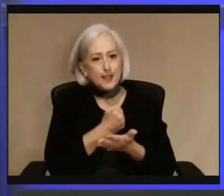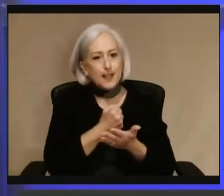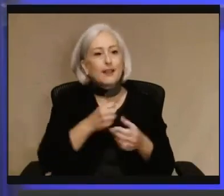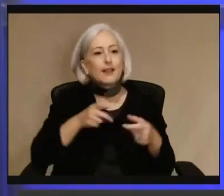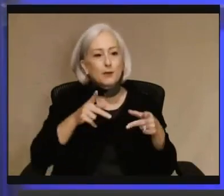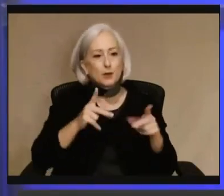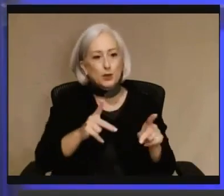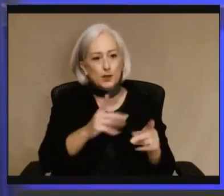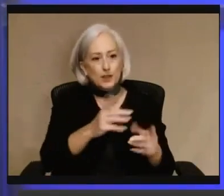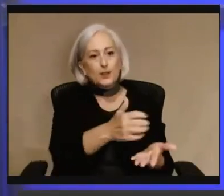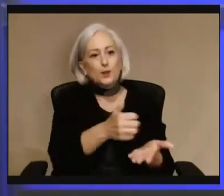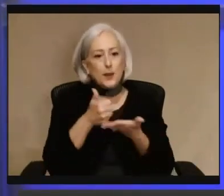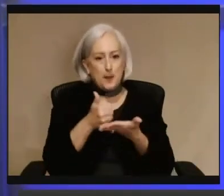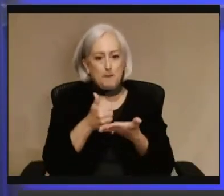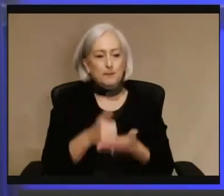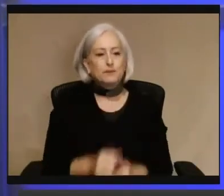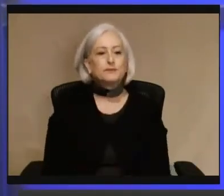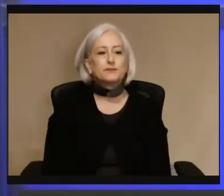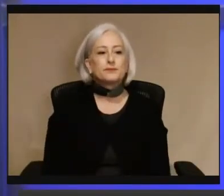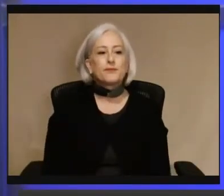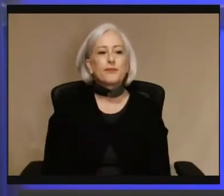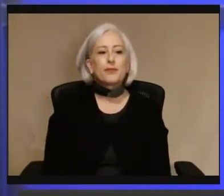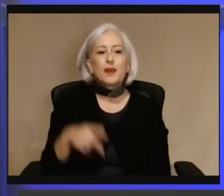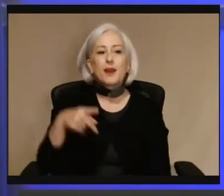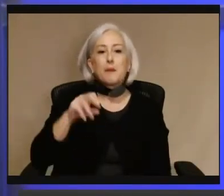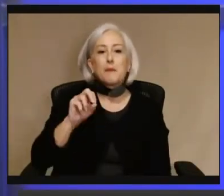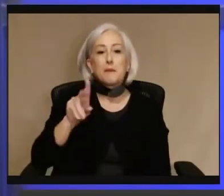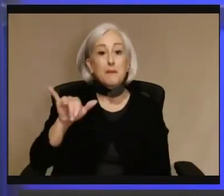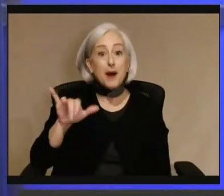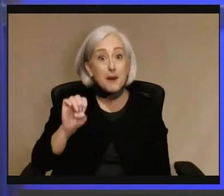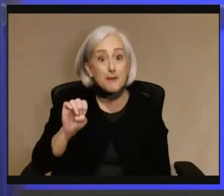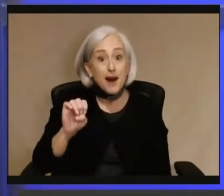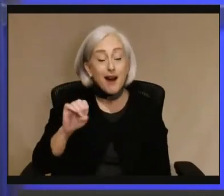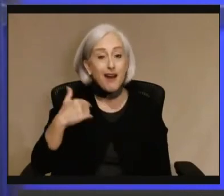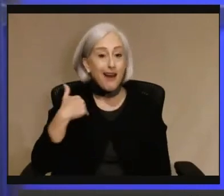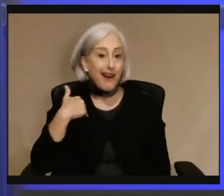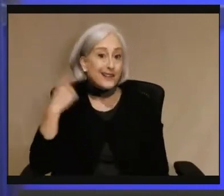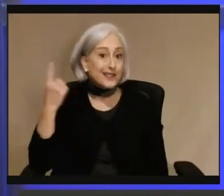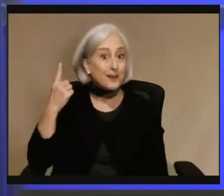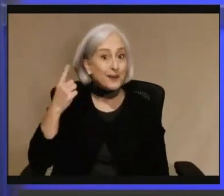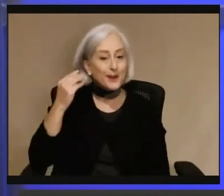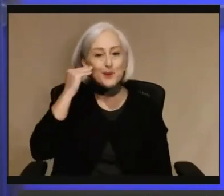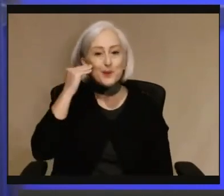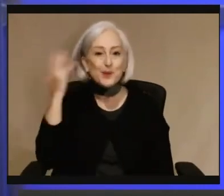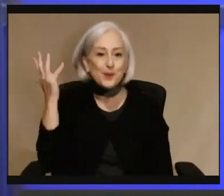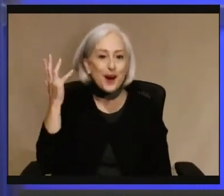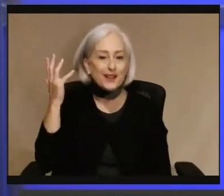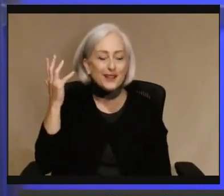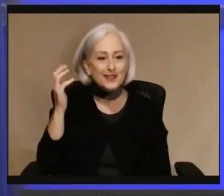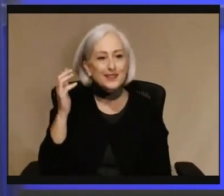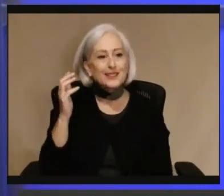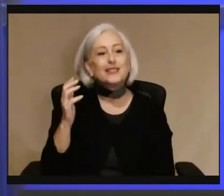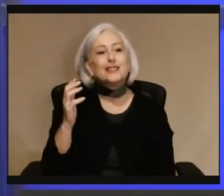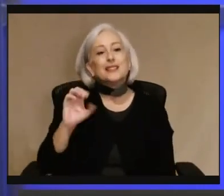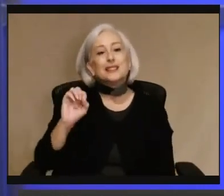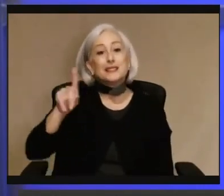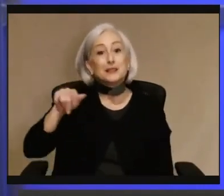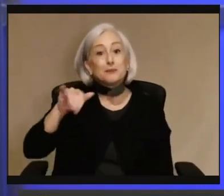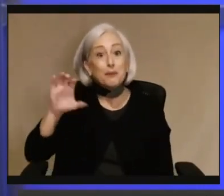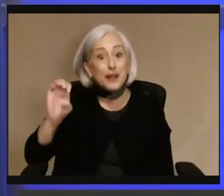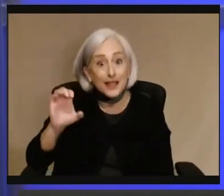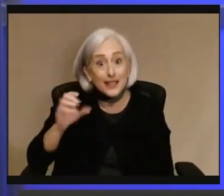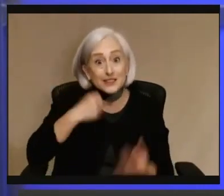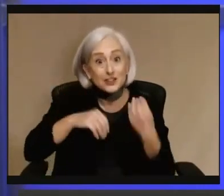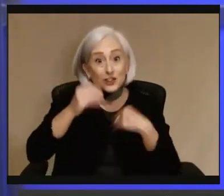in headlines this morning, Popeye, well, he was on to something. New research finds eating spinach and leafy greens can lower your risk of dementia. It's all thanks to the